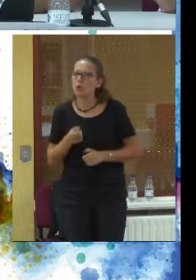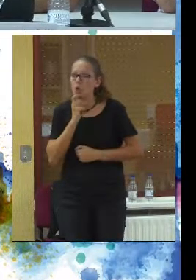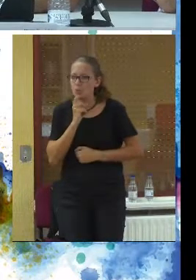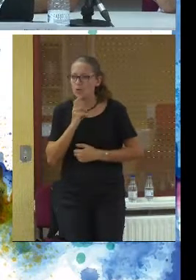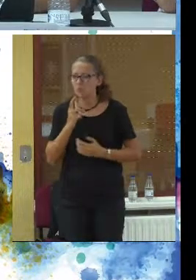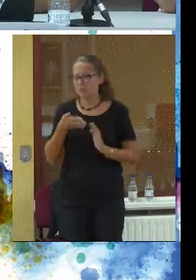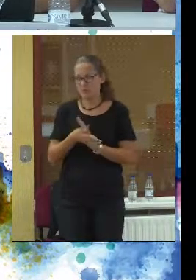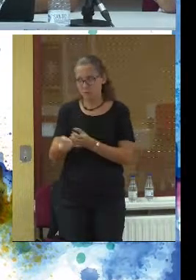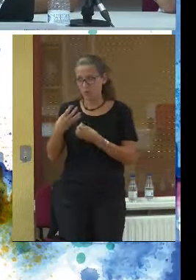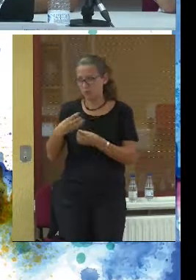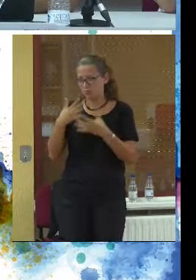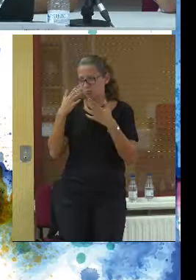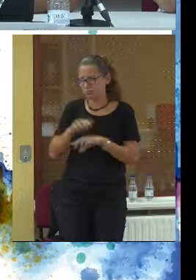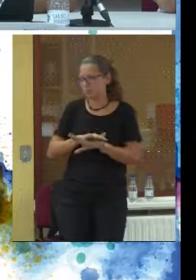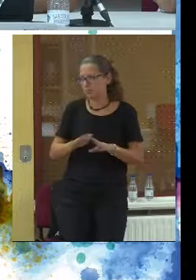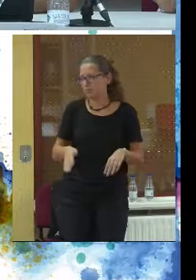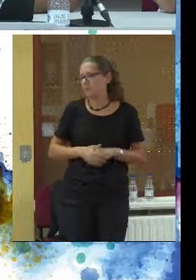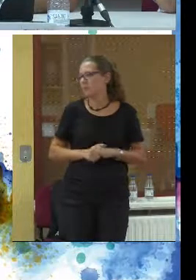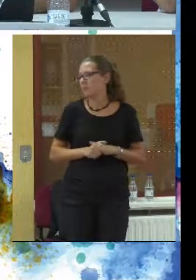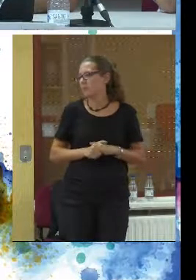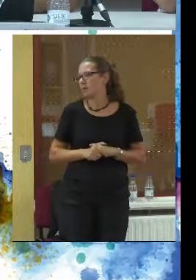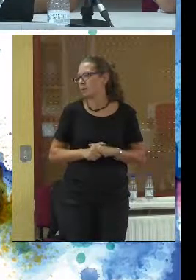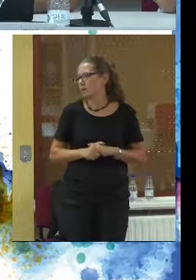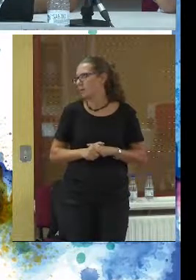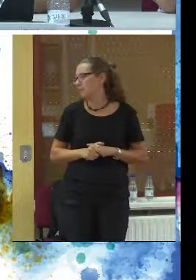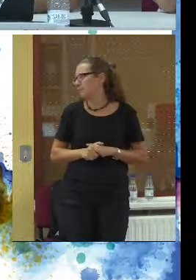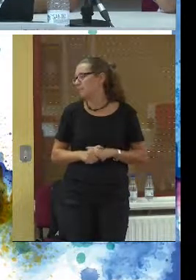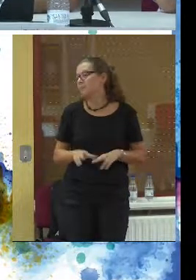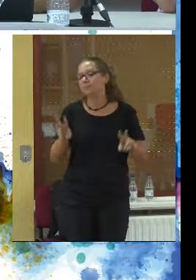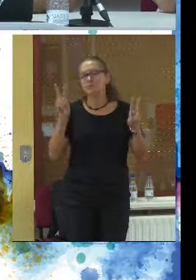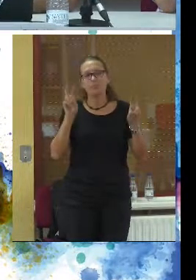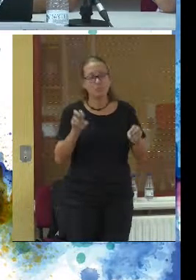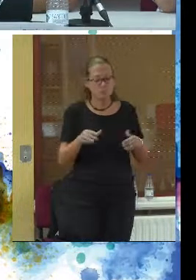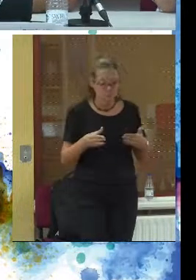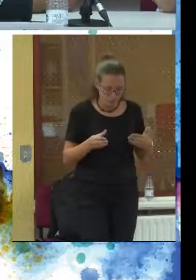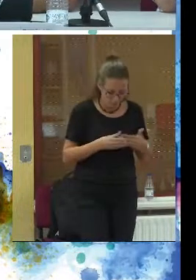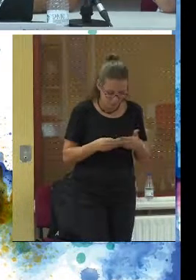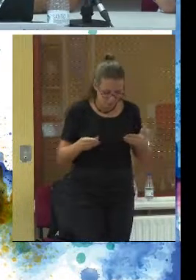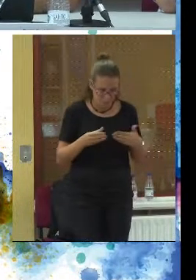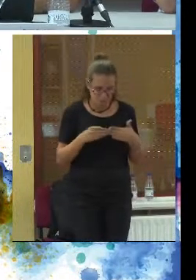difficulties, really endless pieces of information.